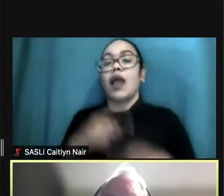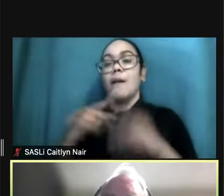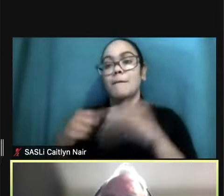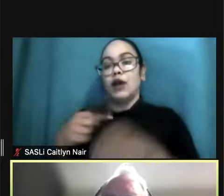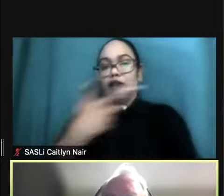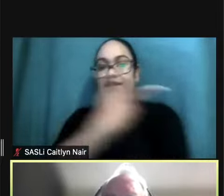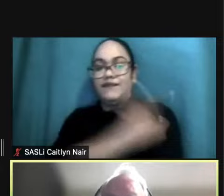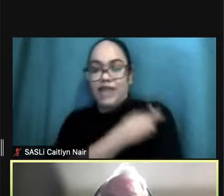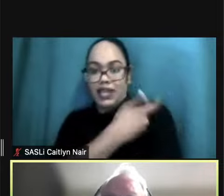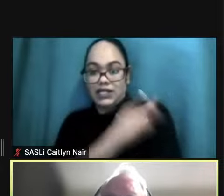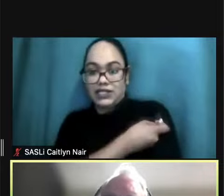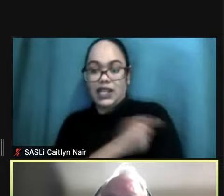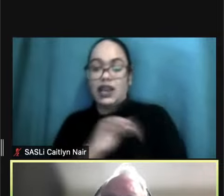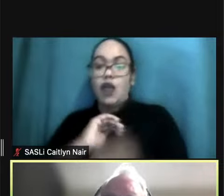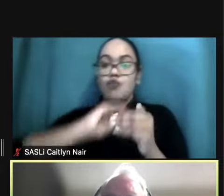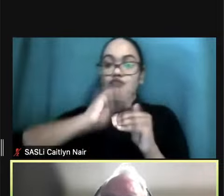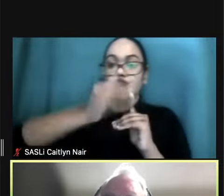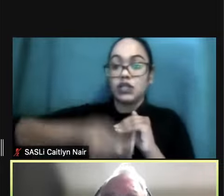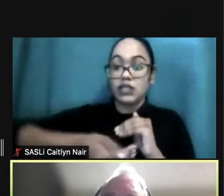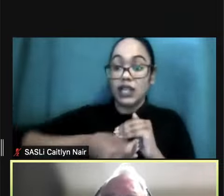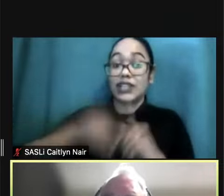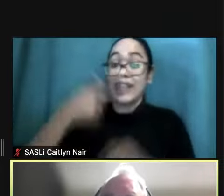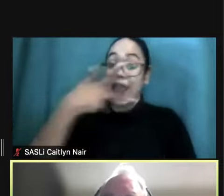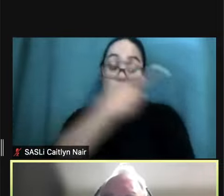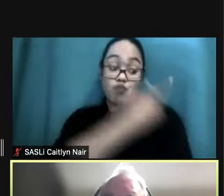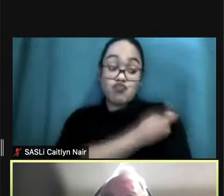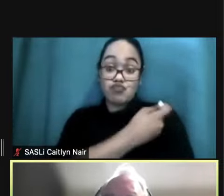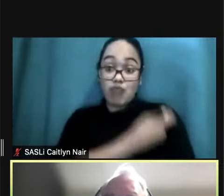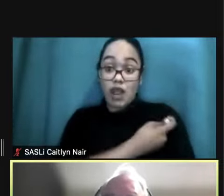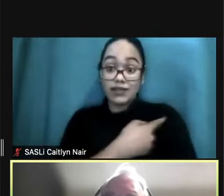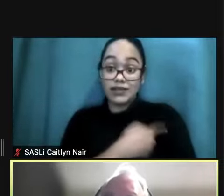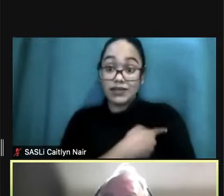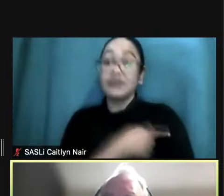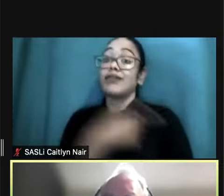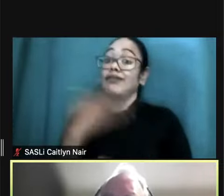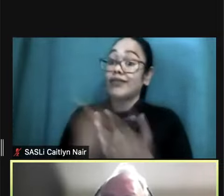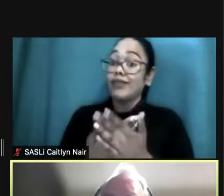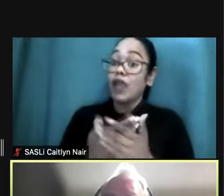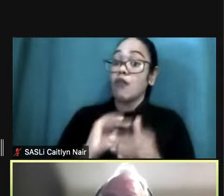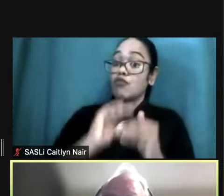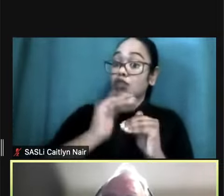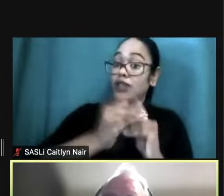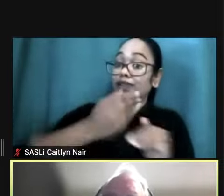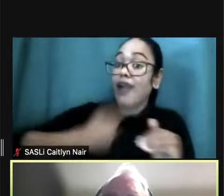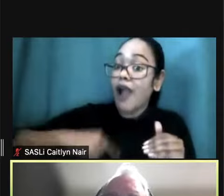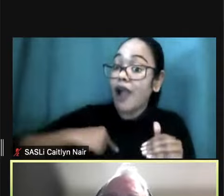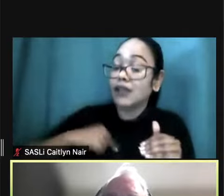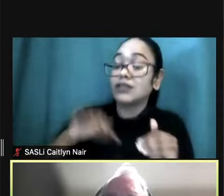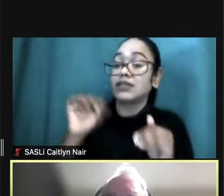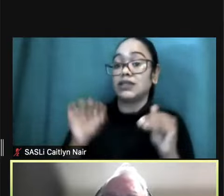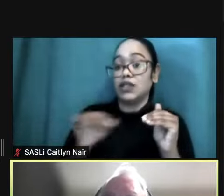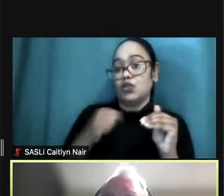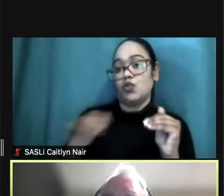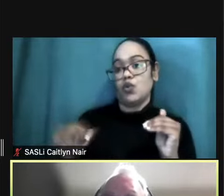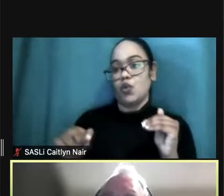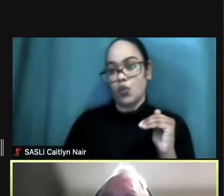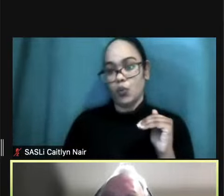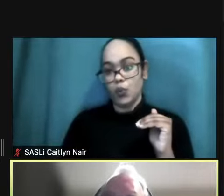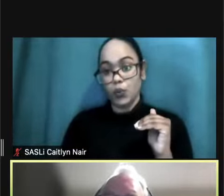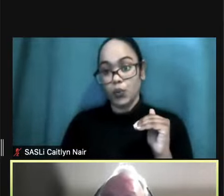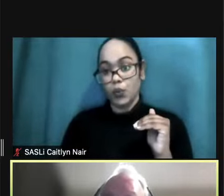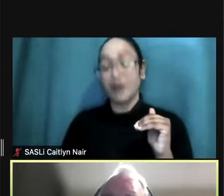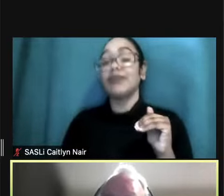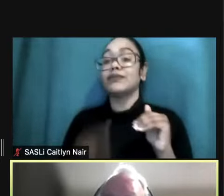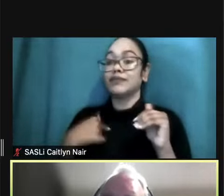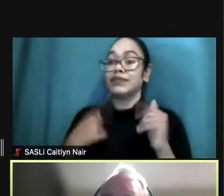the protection that the vaccines offer and whether this variant affects that protection at all. As we said, we